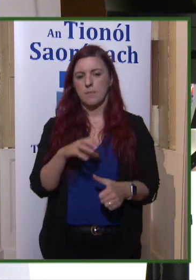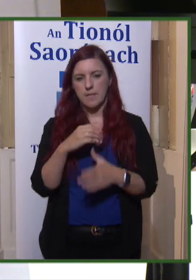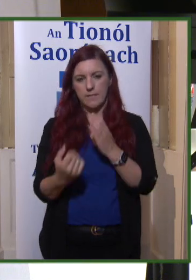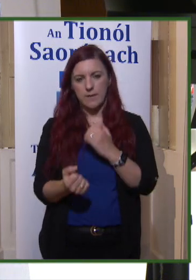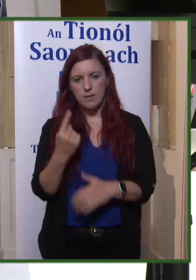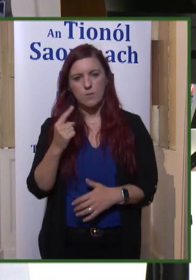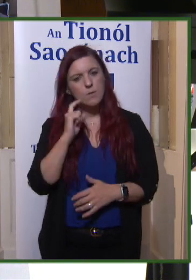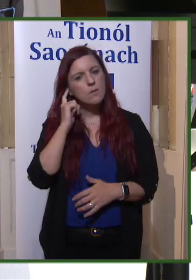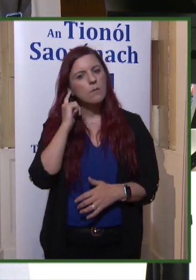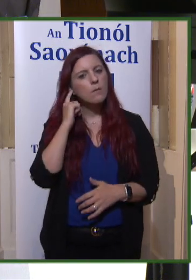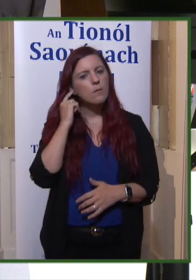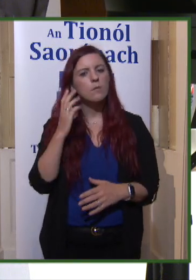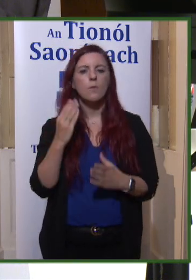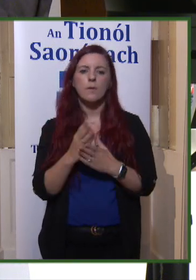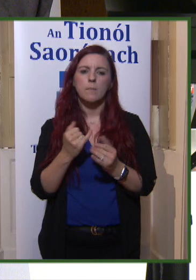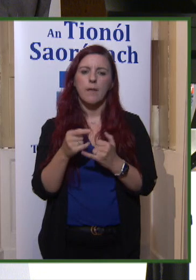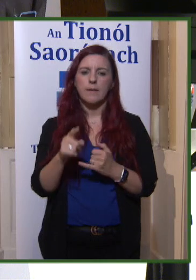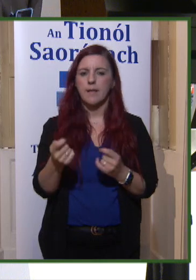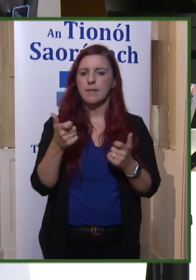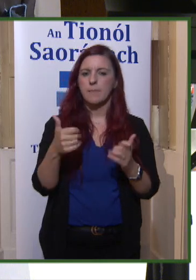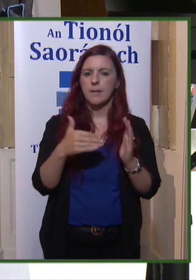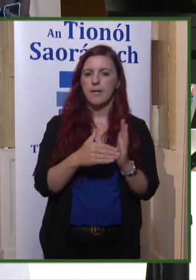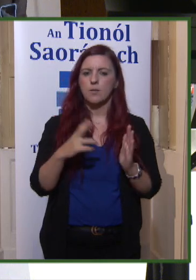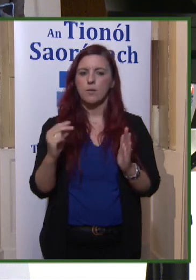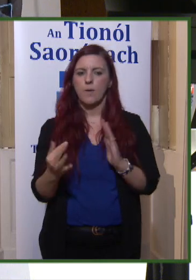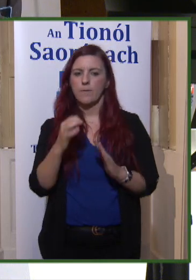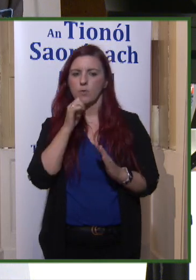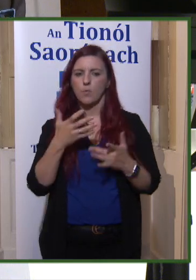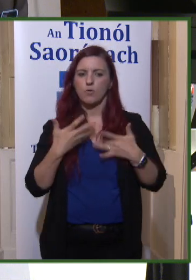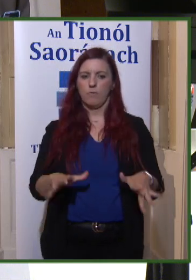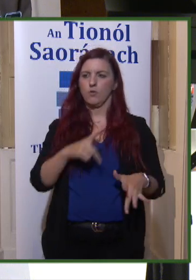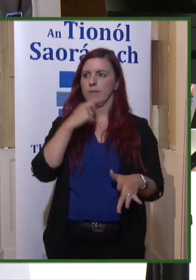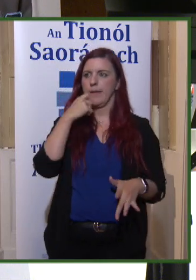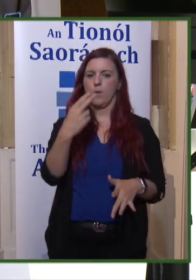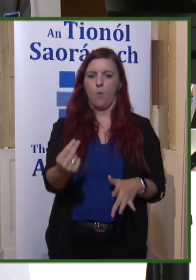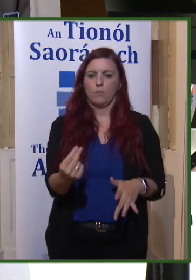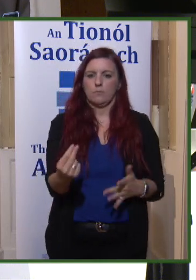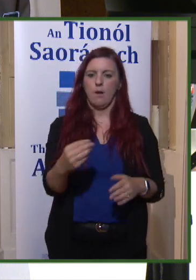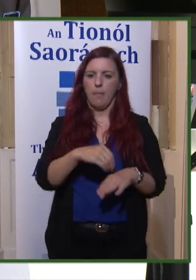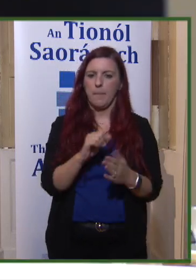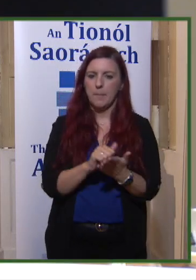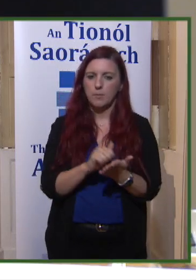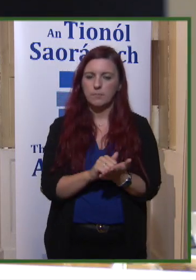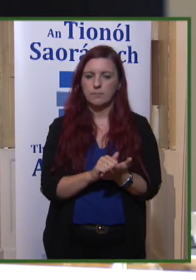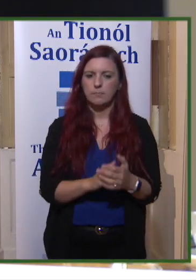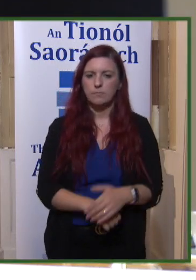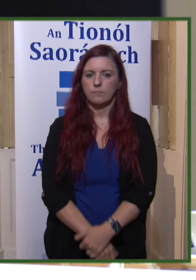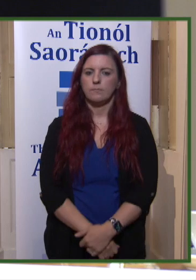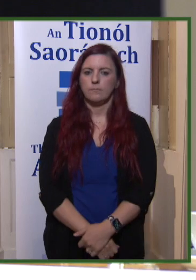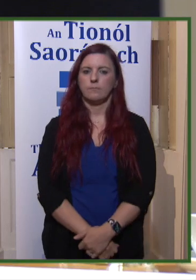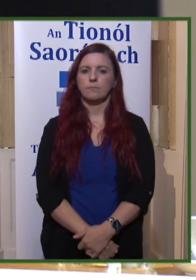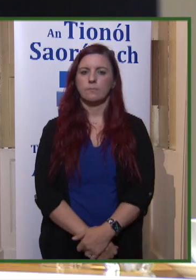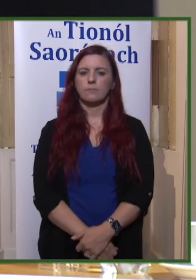with something like this, which is a simple yes or no, I mean, if you don't agree with it, just simply vote against it. This is built for never.